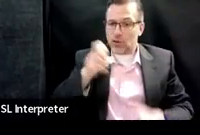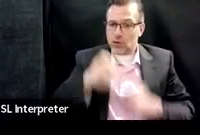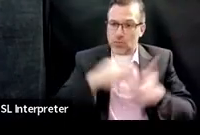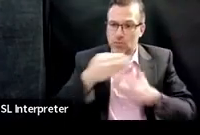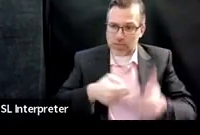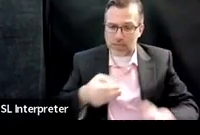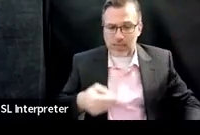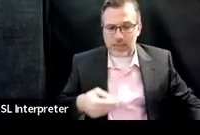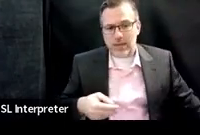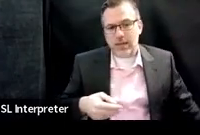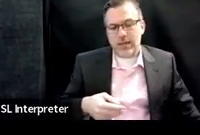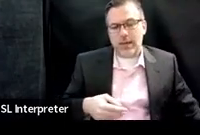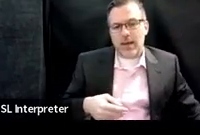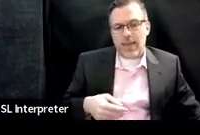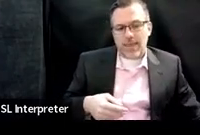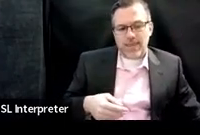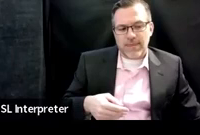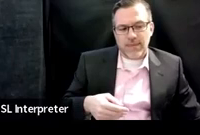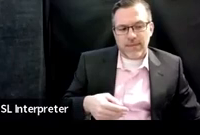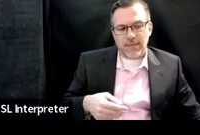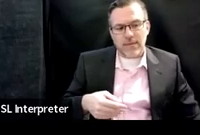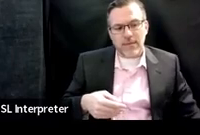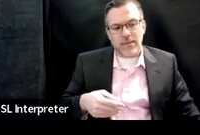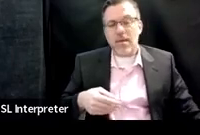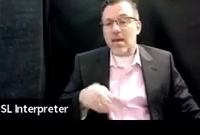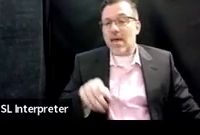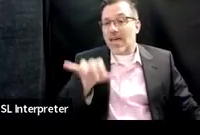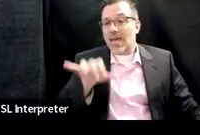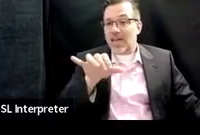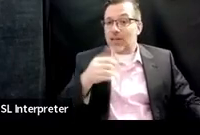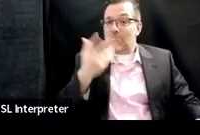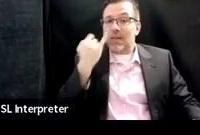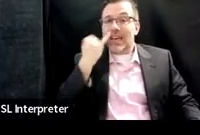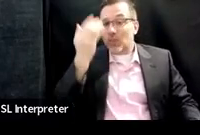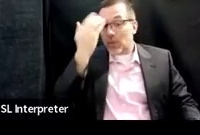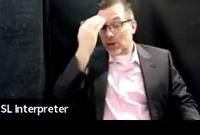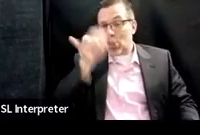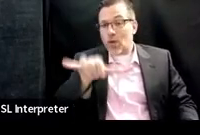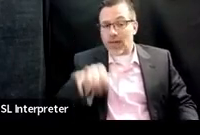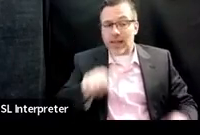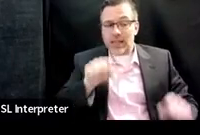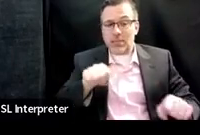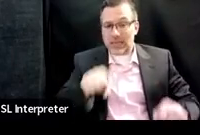is, a potential issue, your next